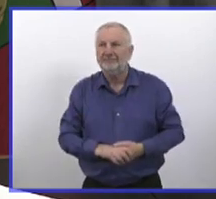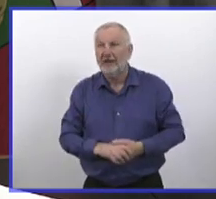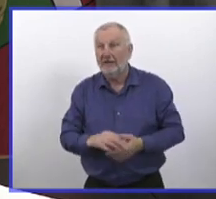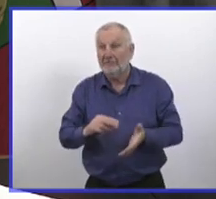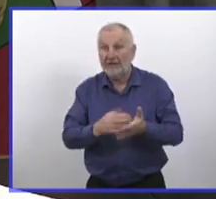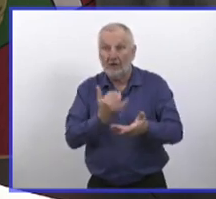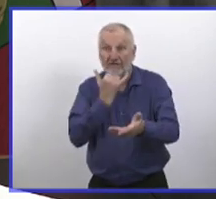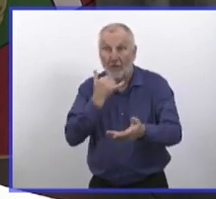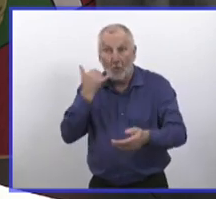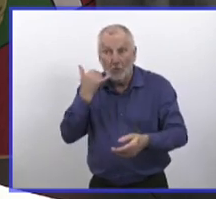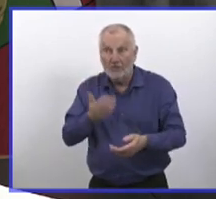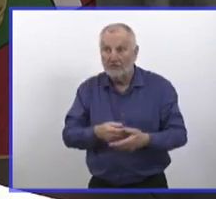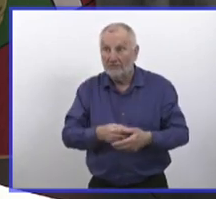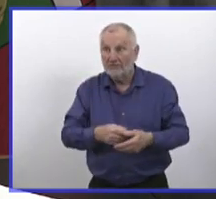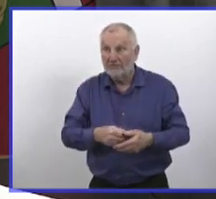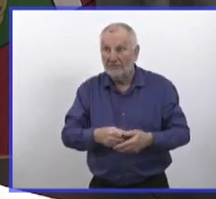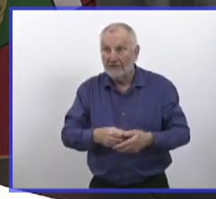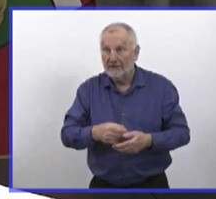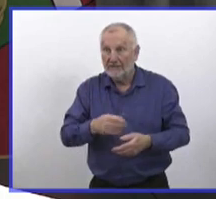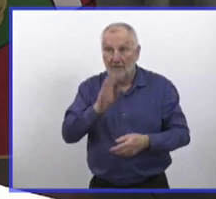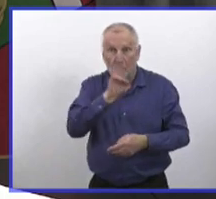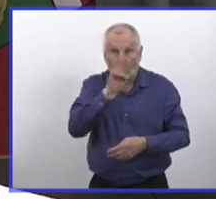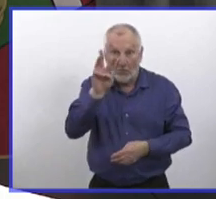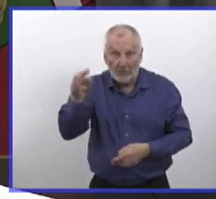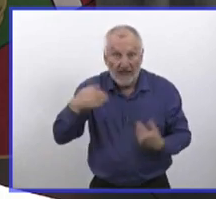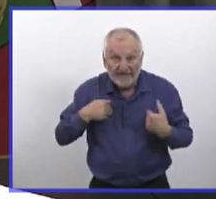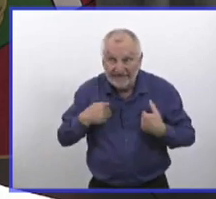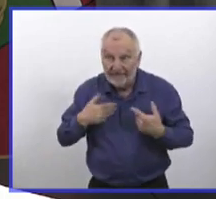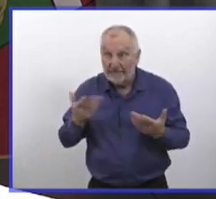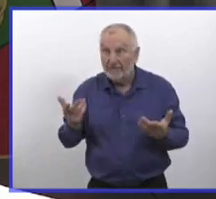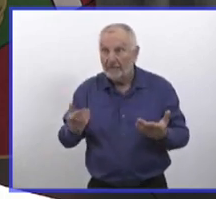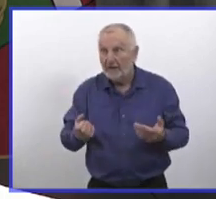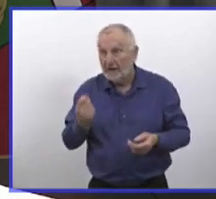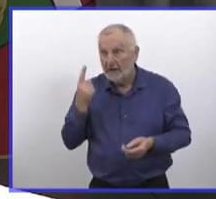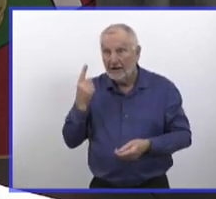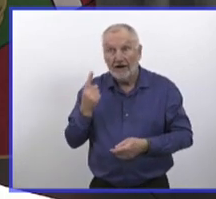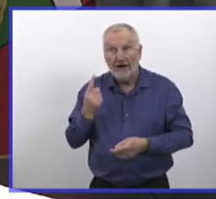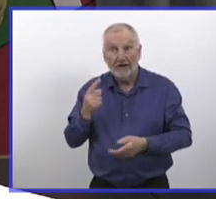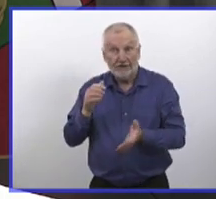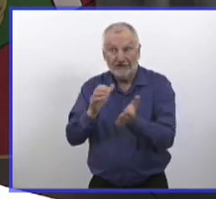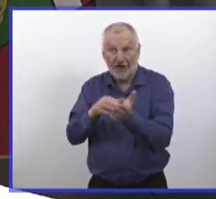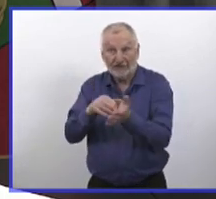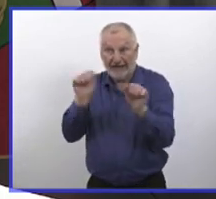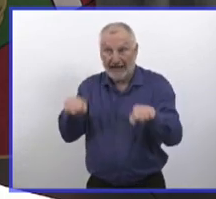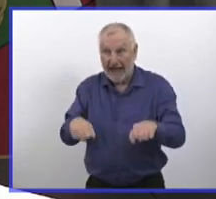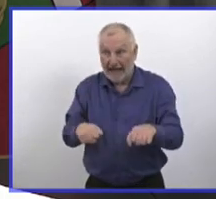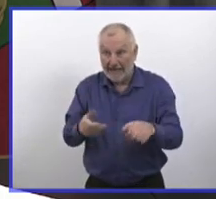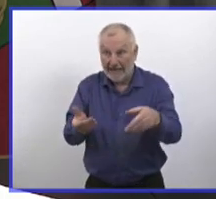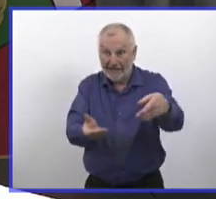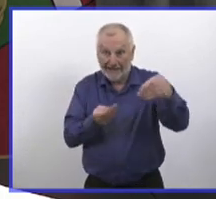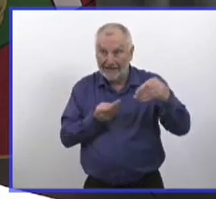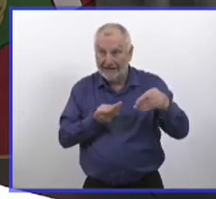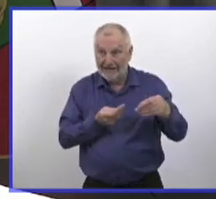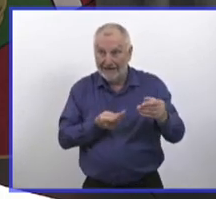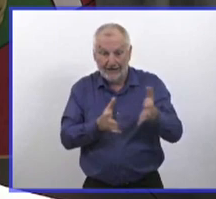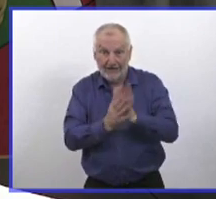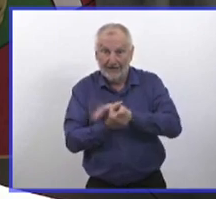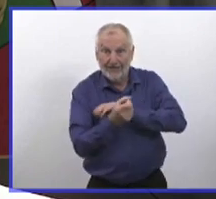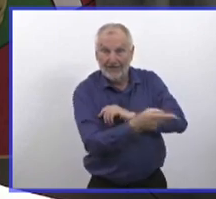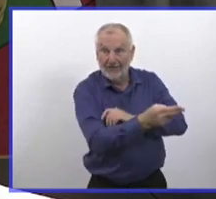can deviate from the priority lists. That's not the intent at all. Rather, it's a recognition